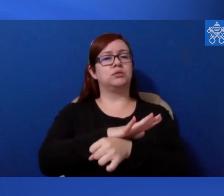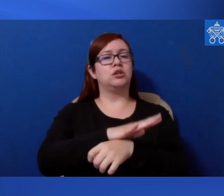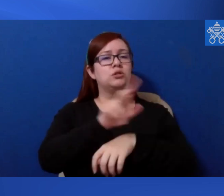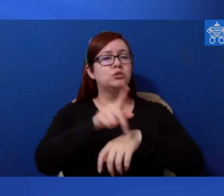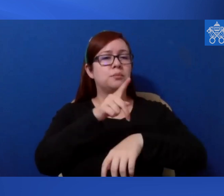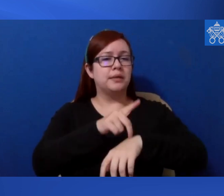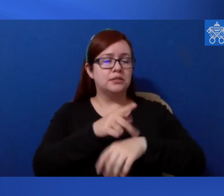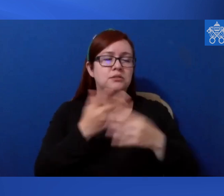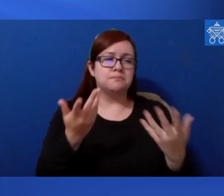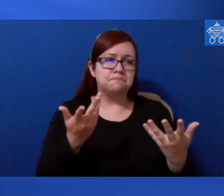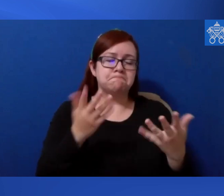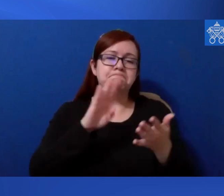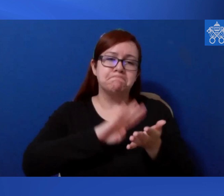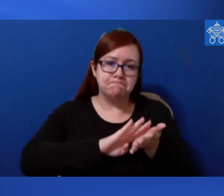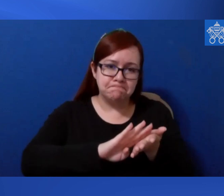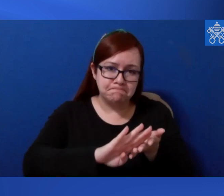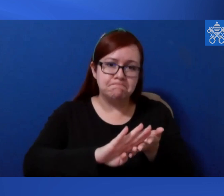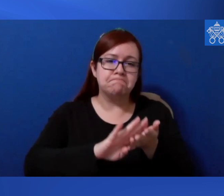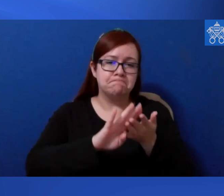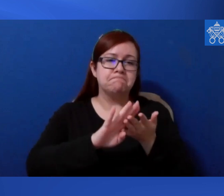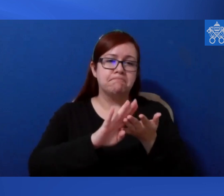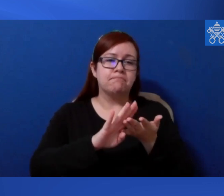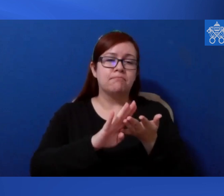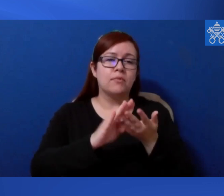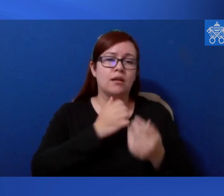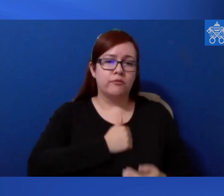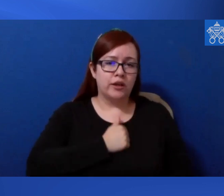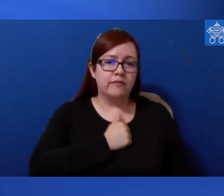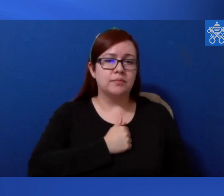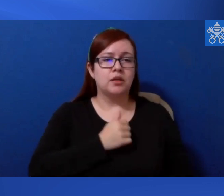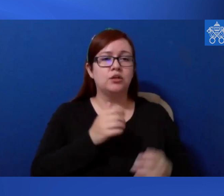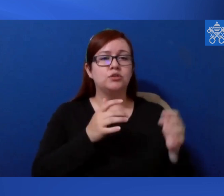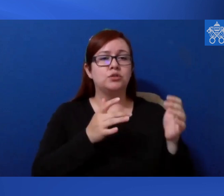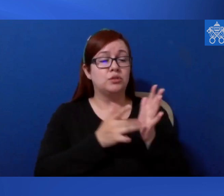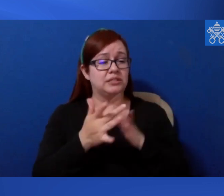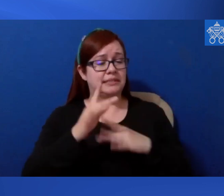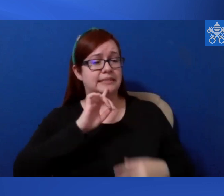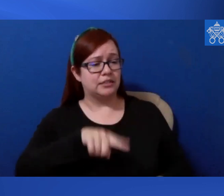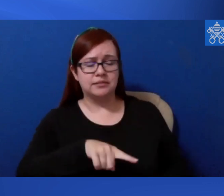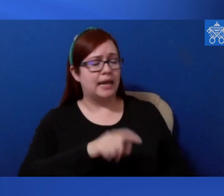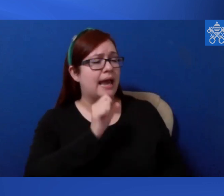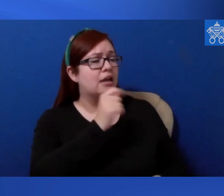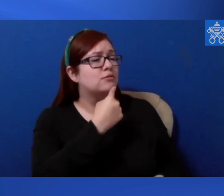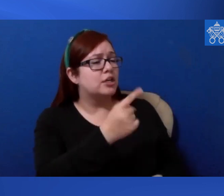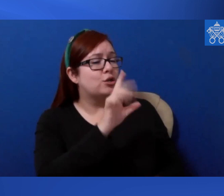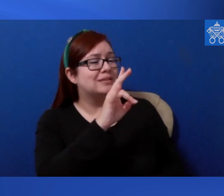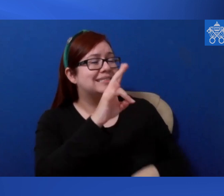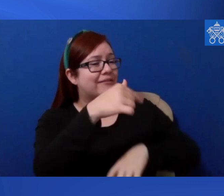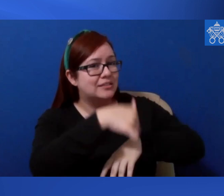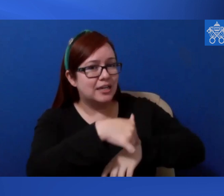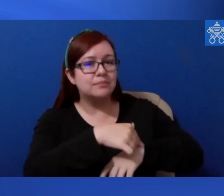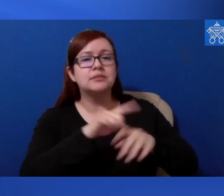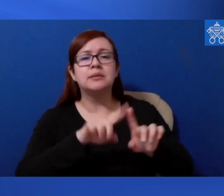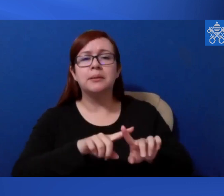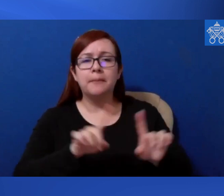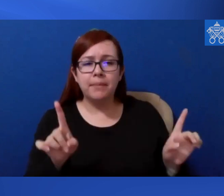But Jesus goes further and answers him, I do not say to you seven times, but 77